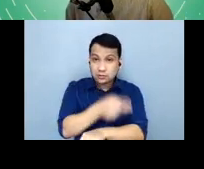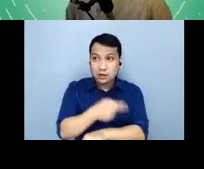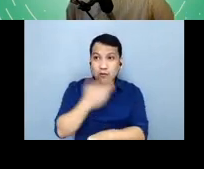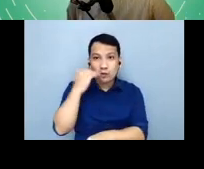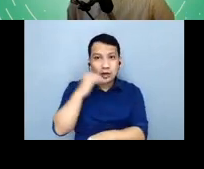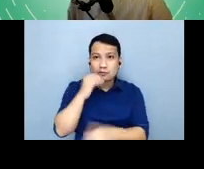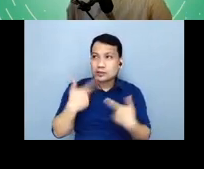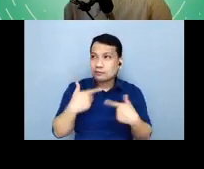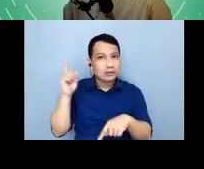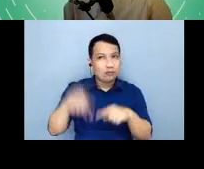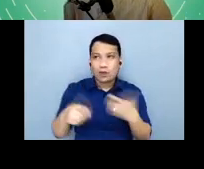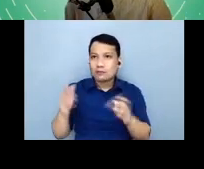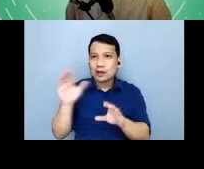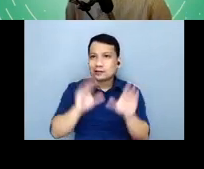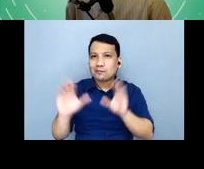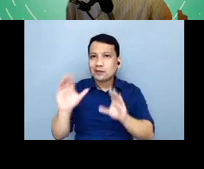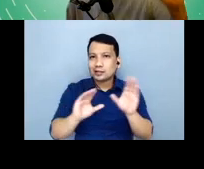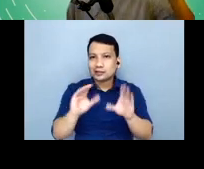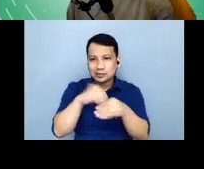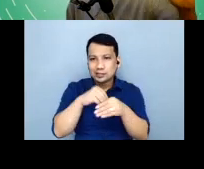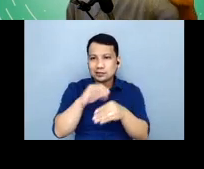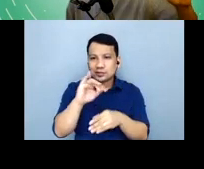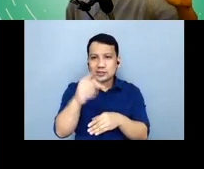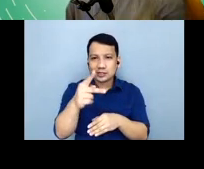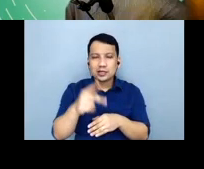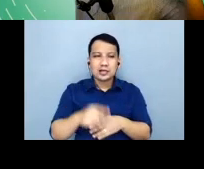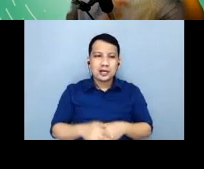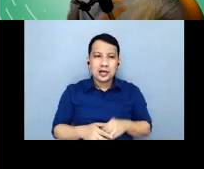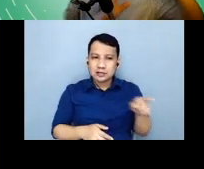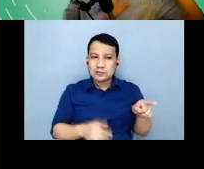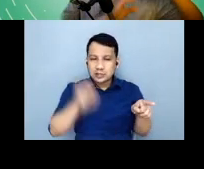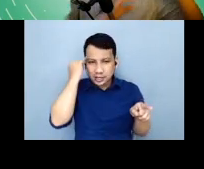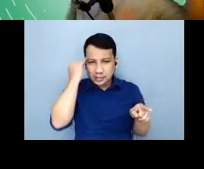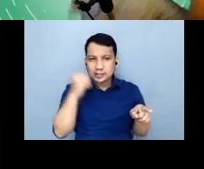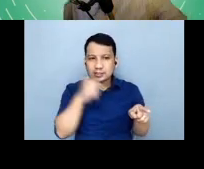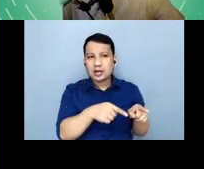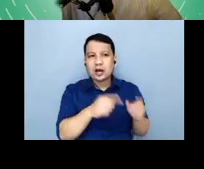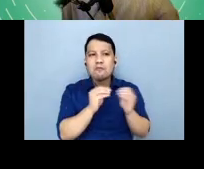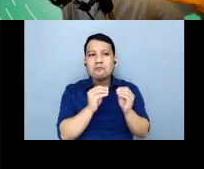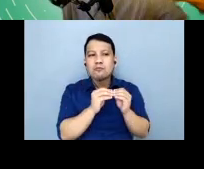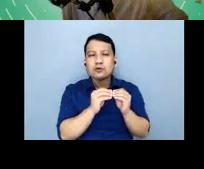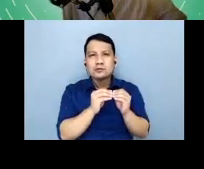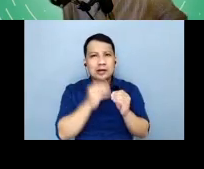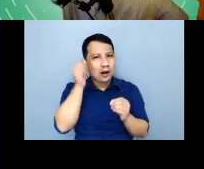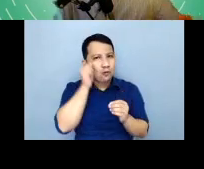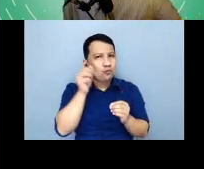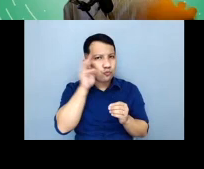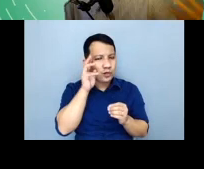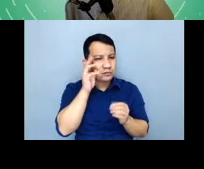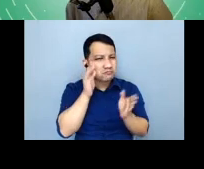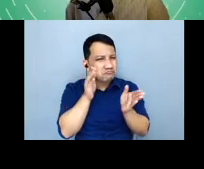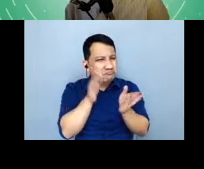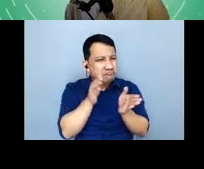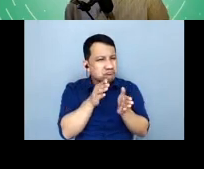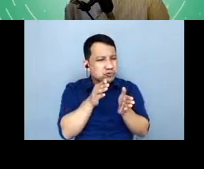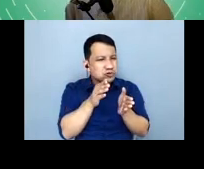in other solvent-based inks. And the idea here is that by being more conscious of these seemingly